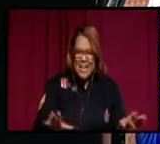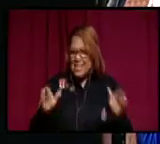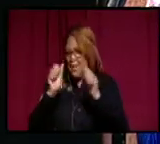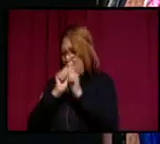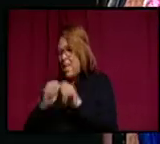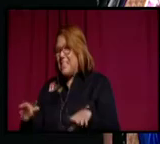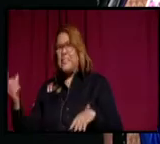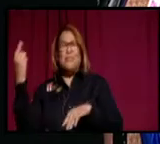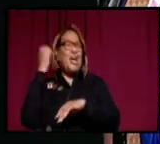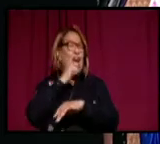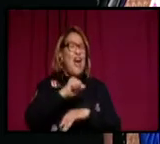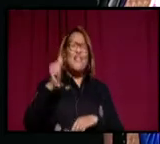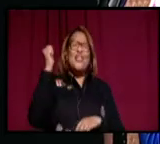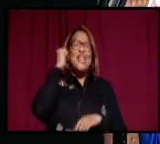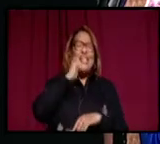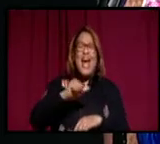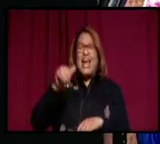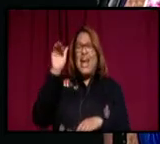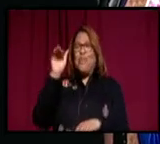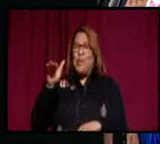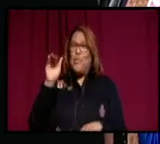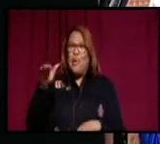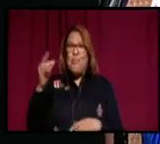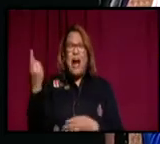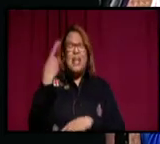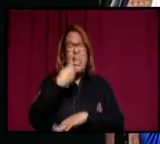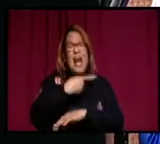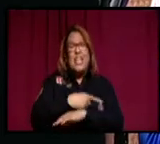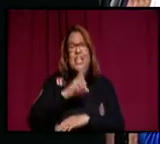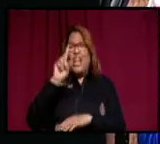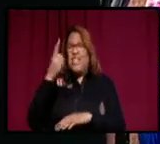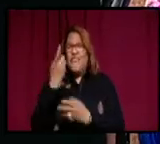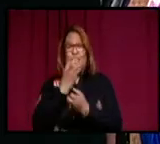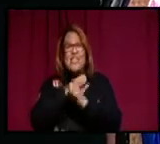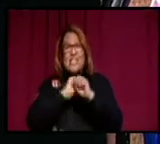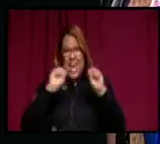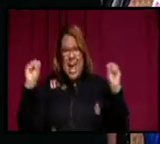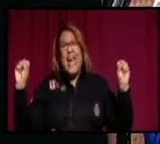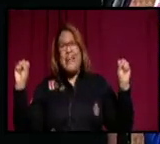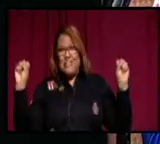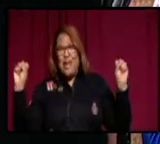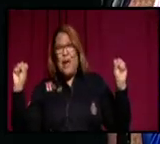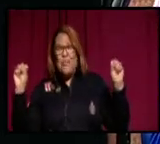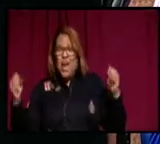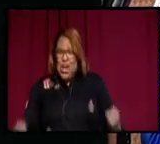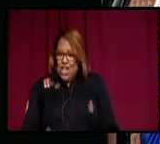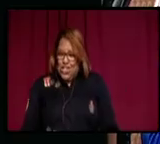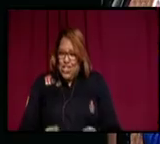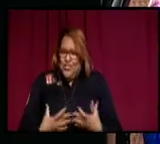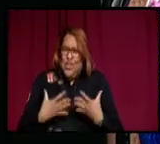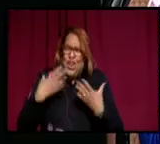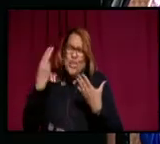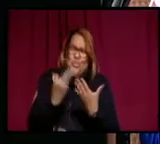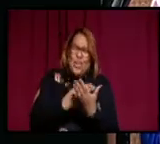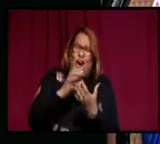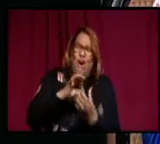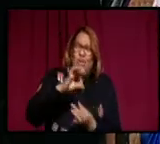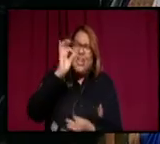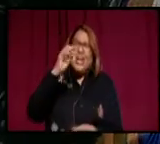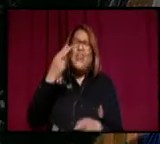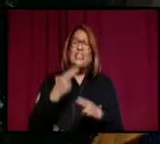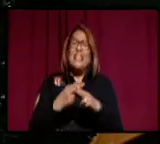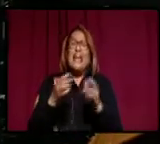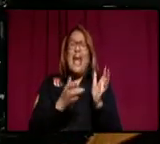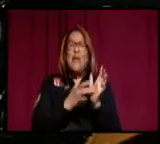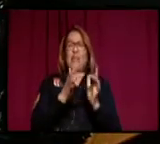of Jesus, let them be reminded of the day that you first saved them, the day that you filled them with the Holy Ghost. God, in the name